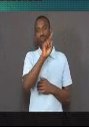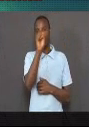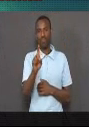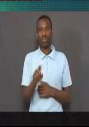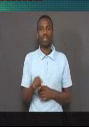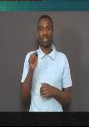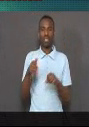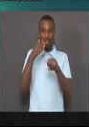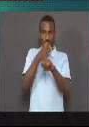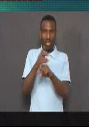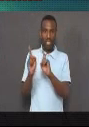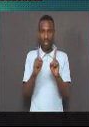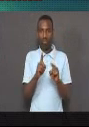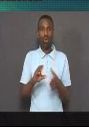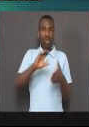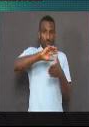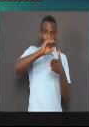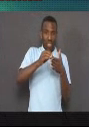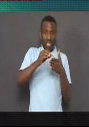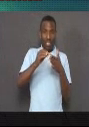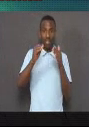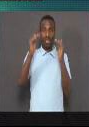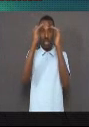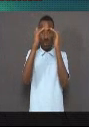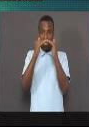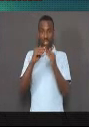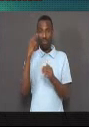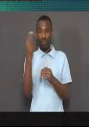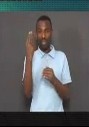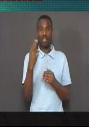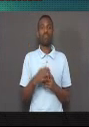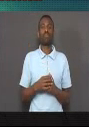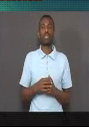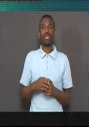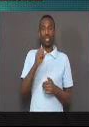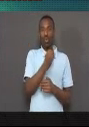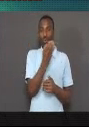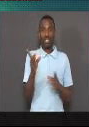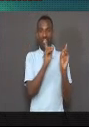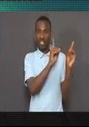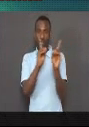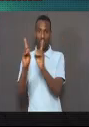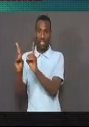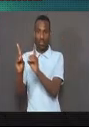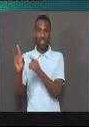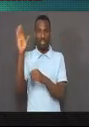Then, using the cosine equation, find the object's displacement